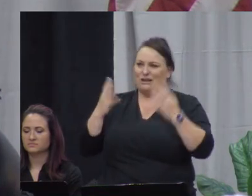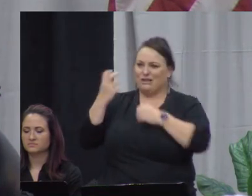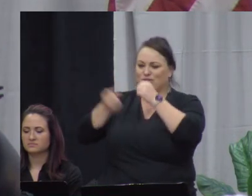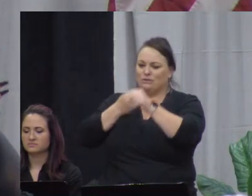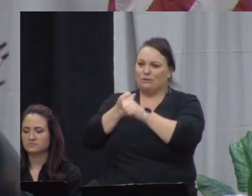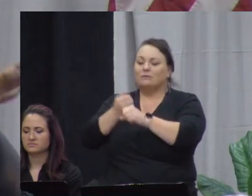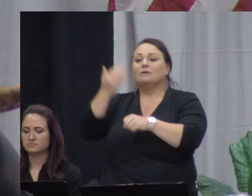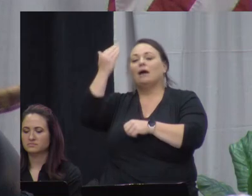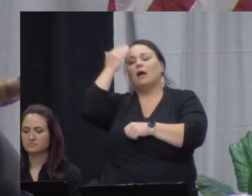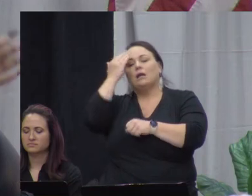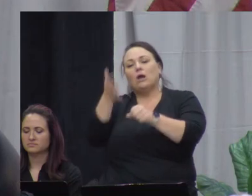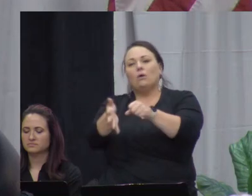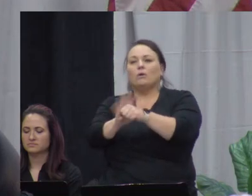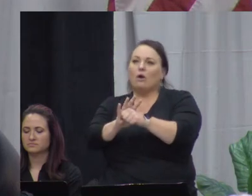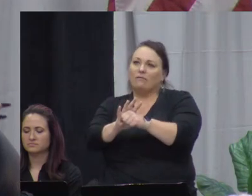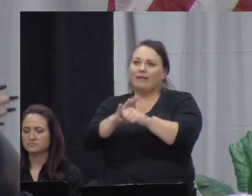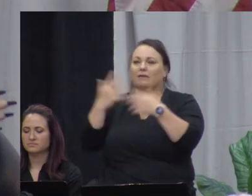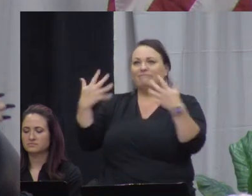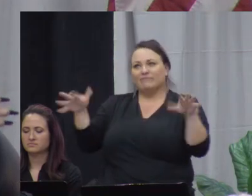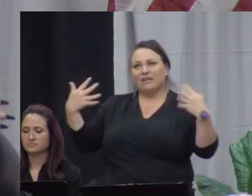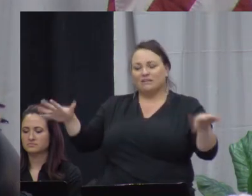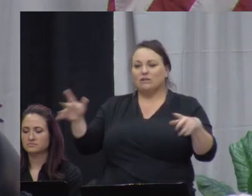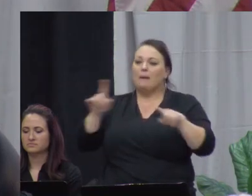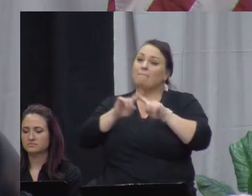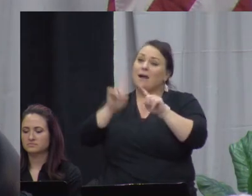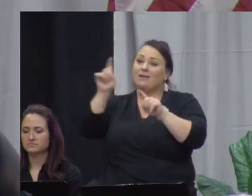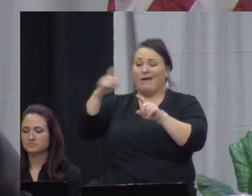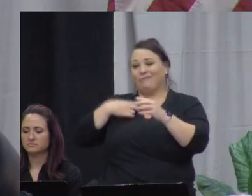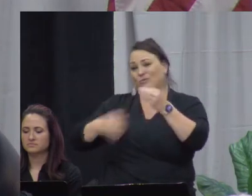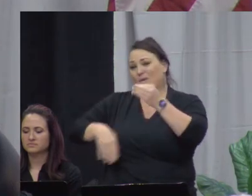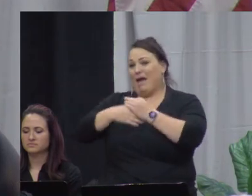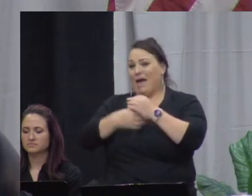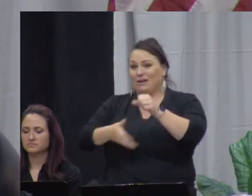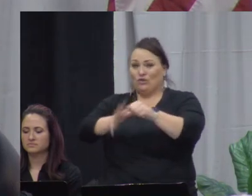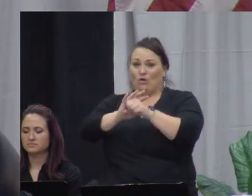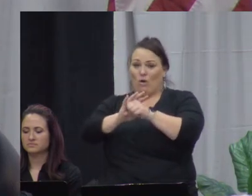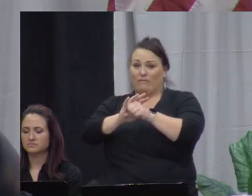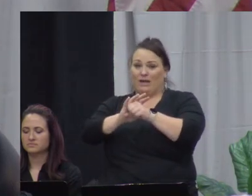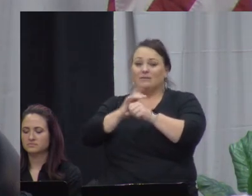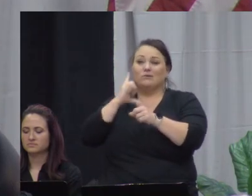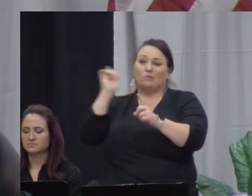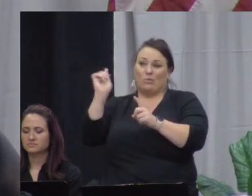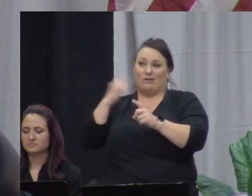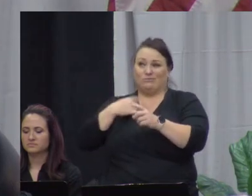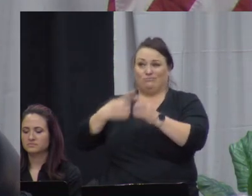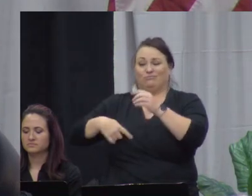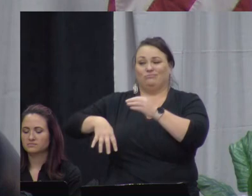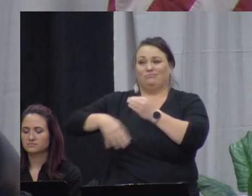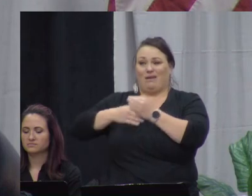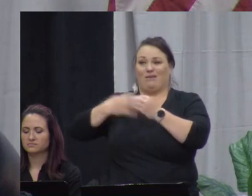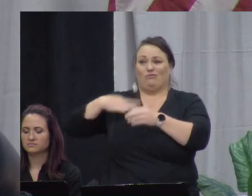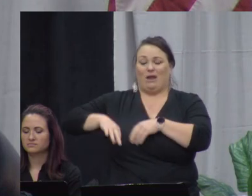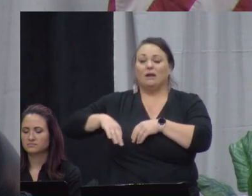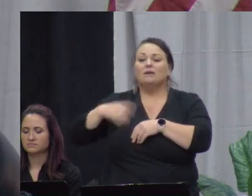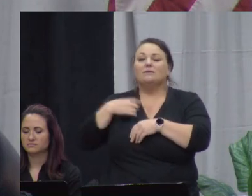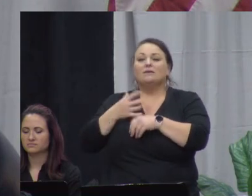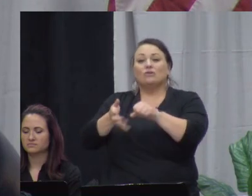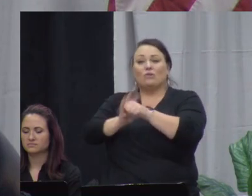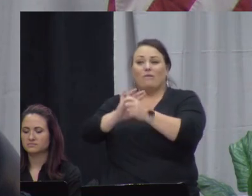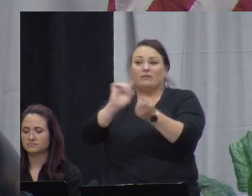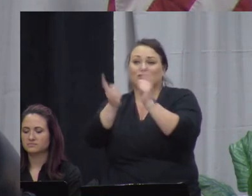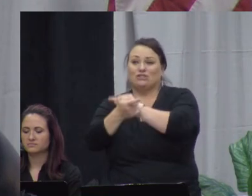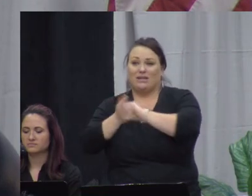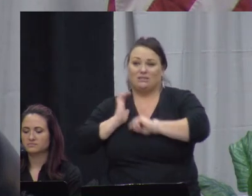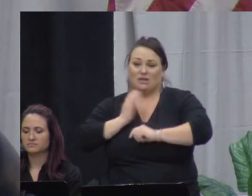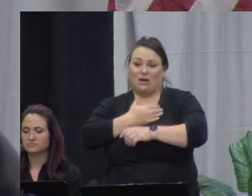know the COVID talk is very dated, but we gotta give credit where credit's due. COVID has forever altered our generation and our society. We're not only